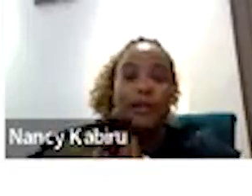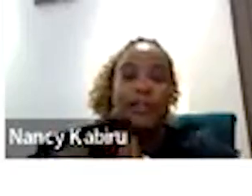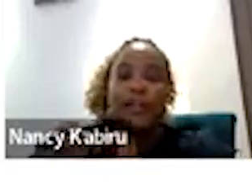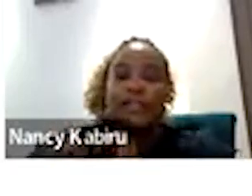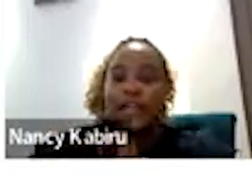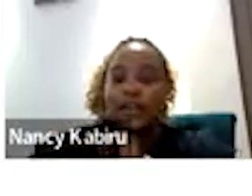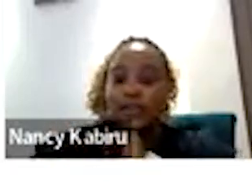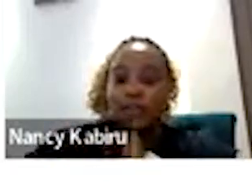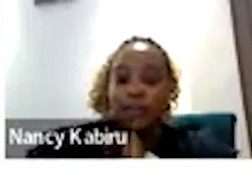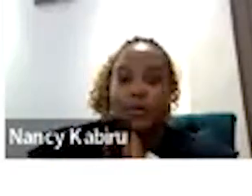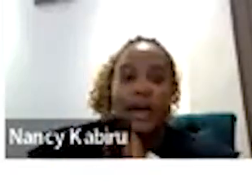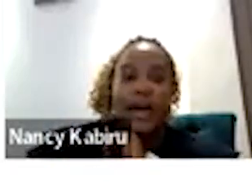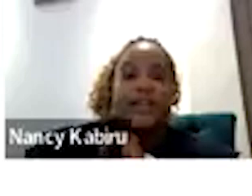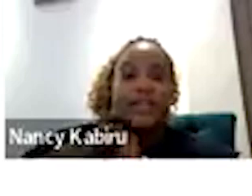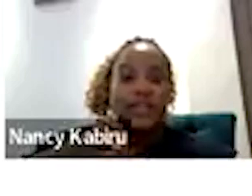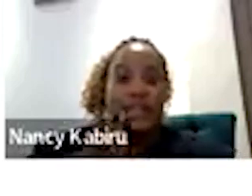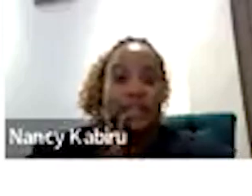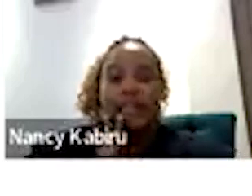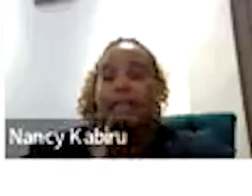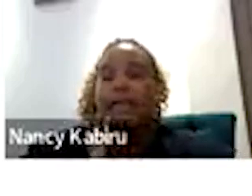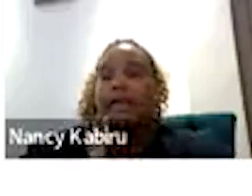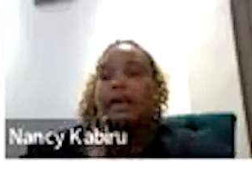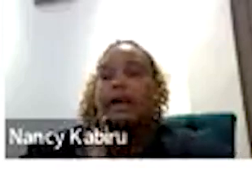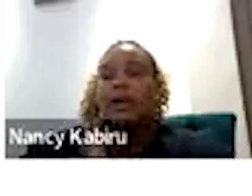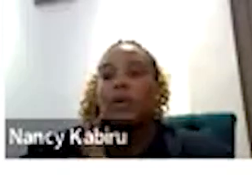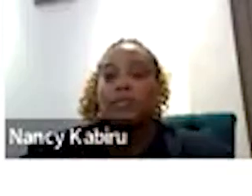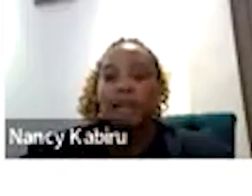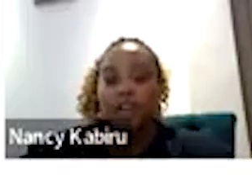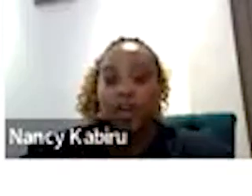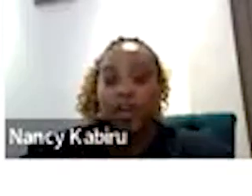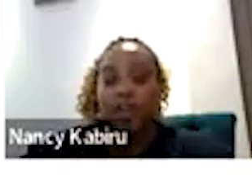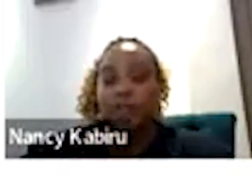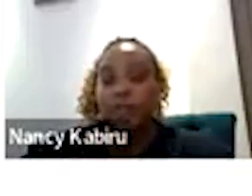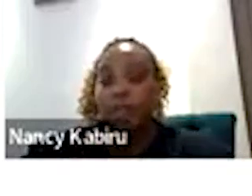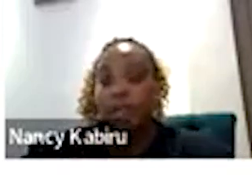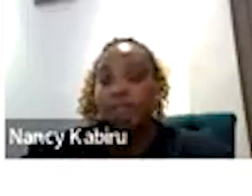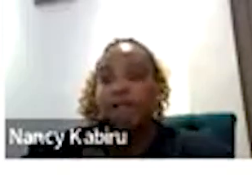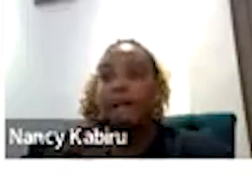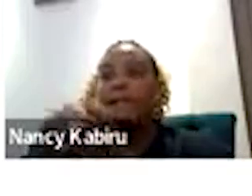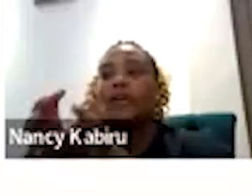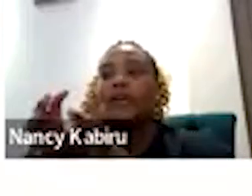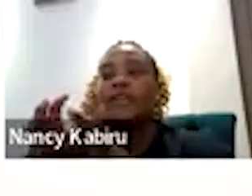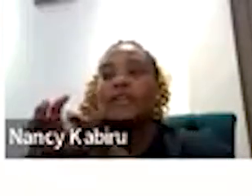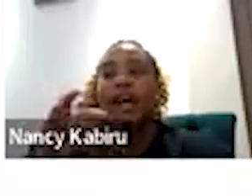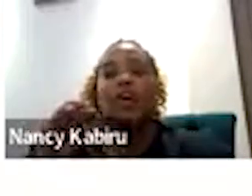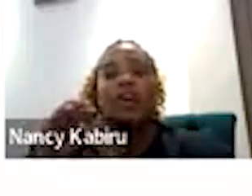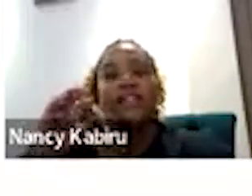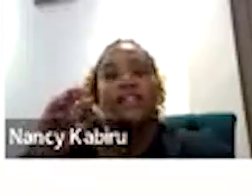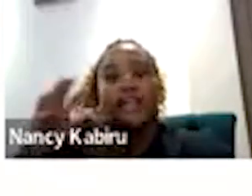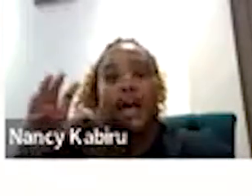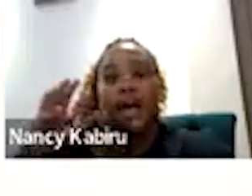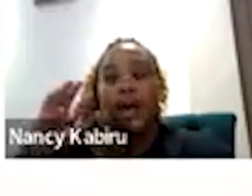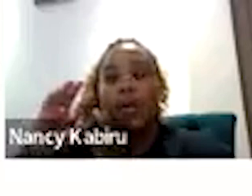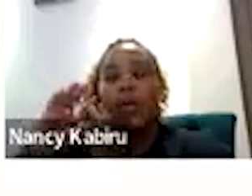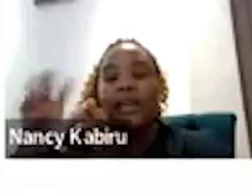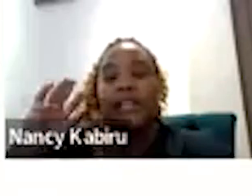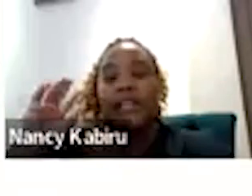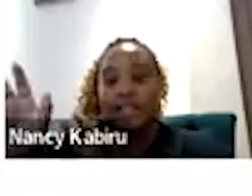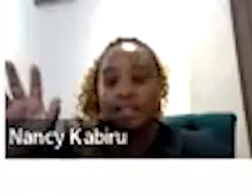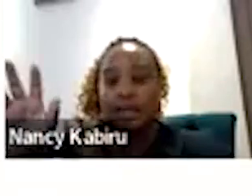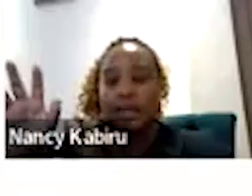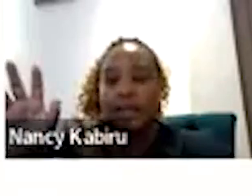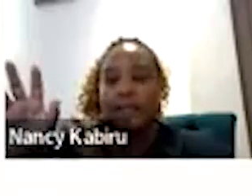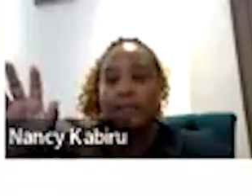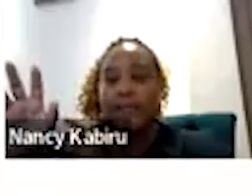know very well that a lot of people are struggling with mental health problems because they are caught